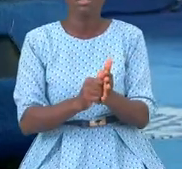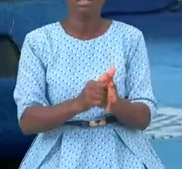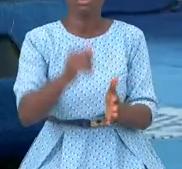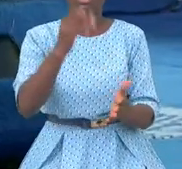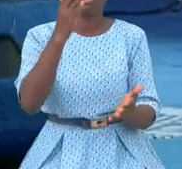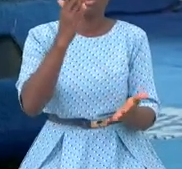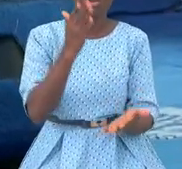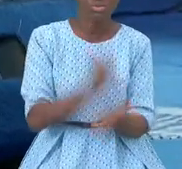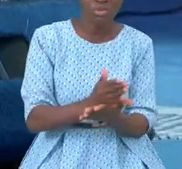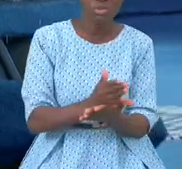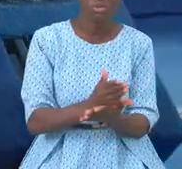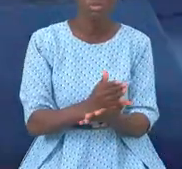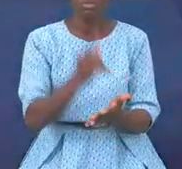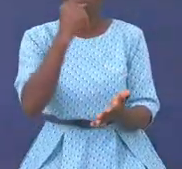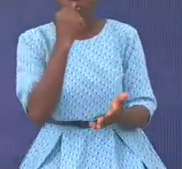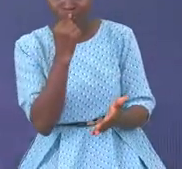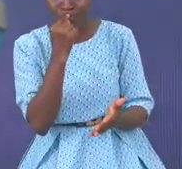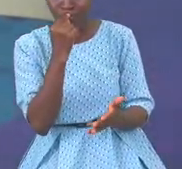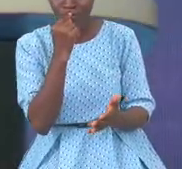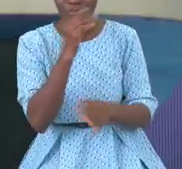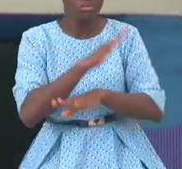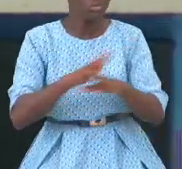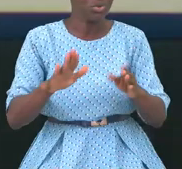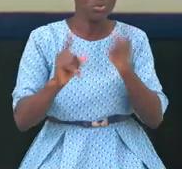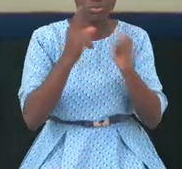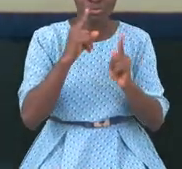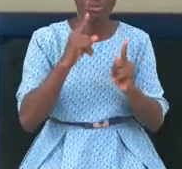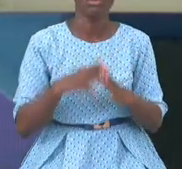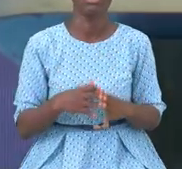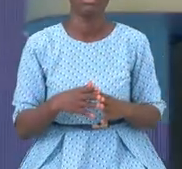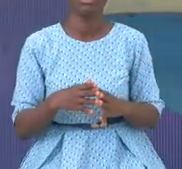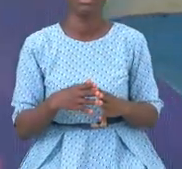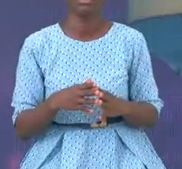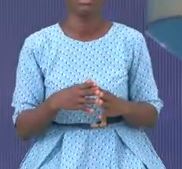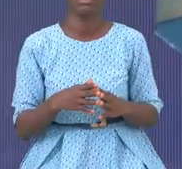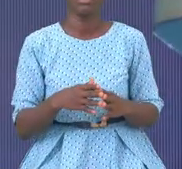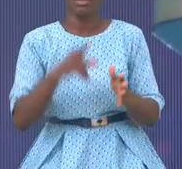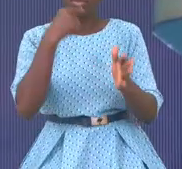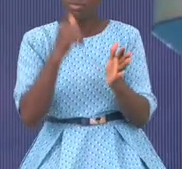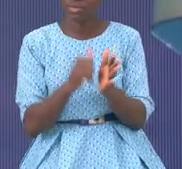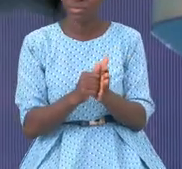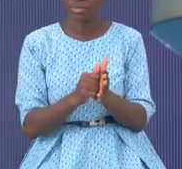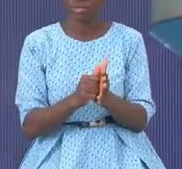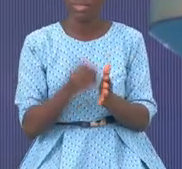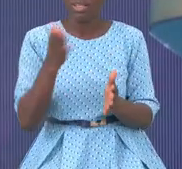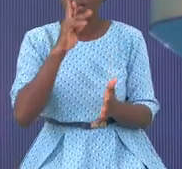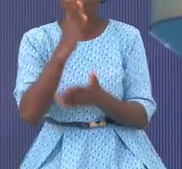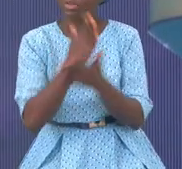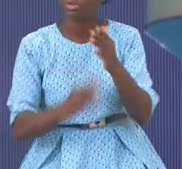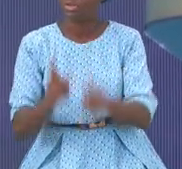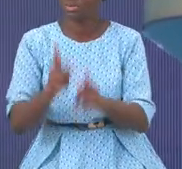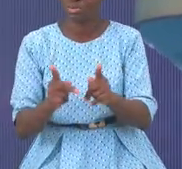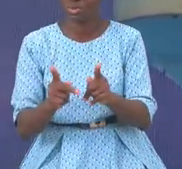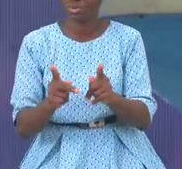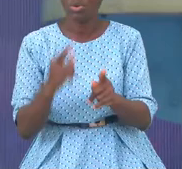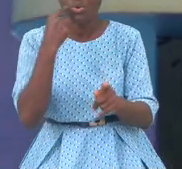said. There are people who don't have peace. and you don't want other people to have peace. And